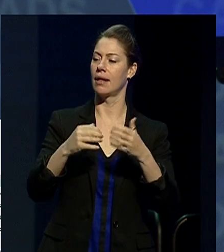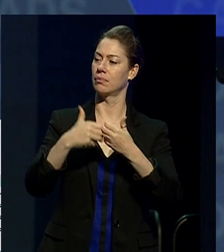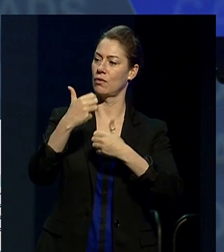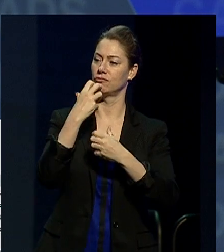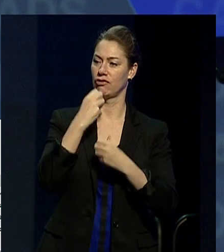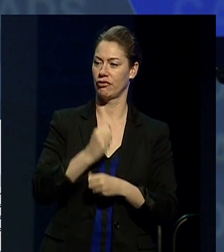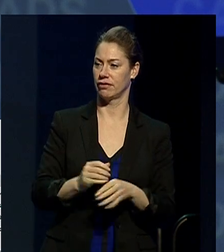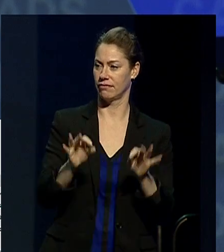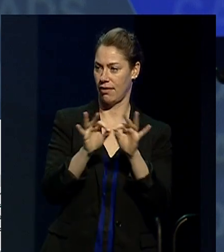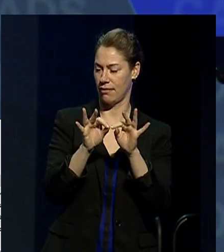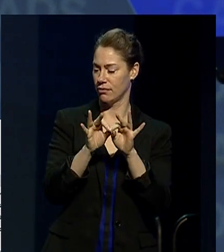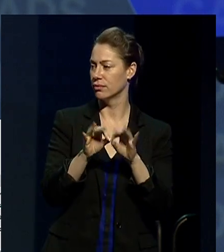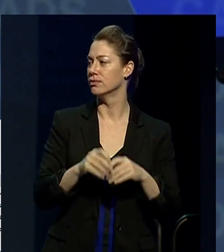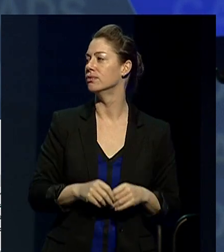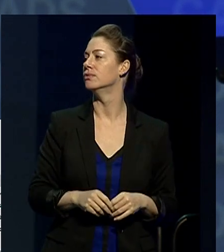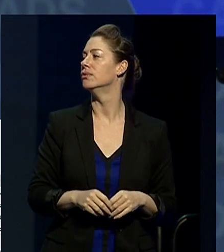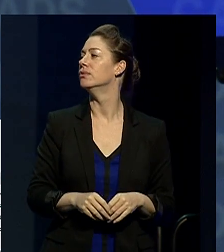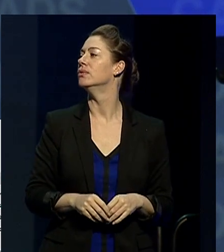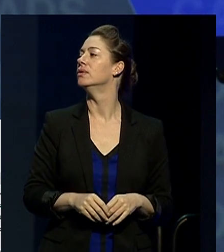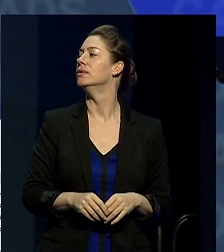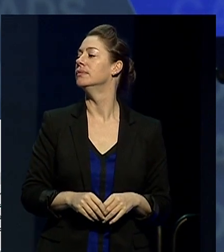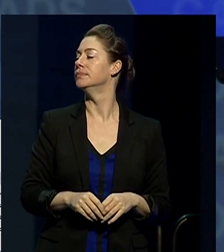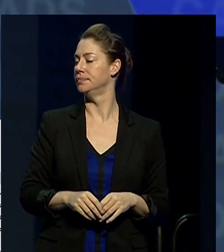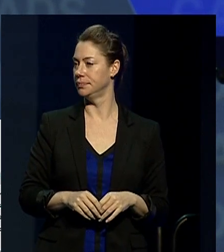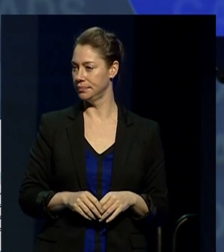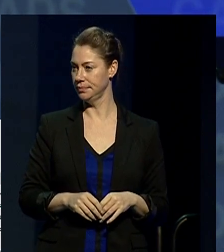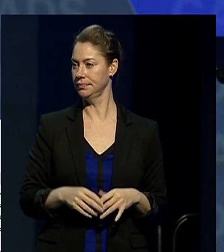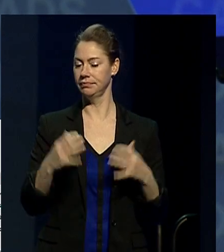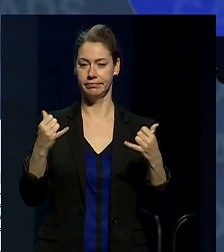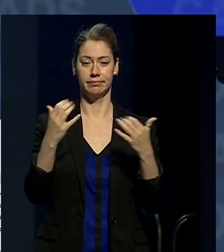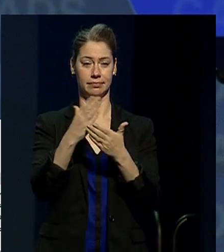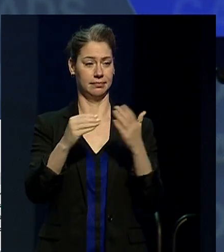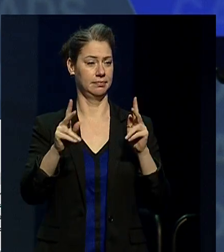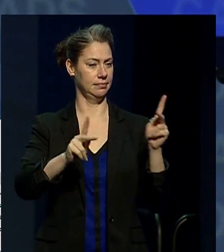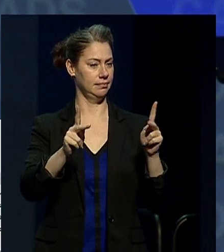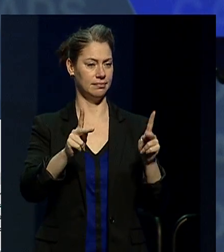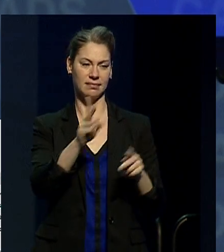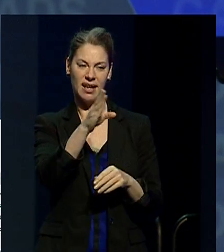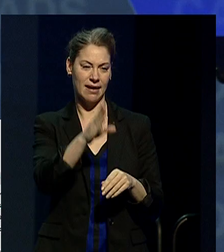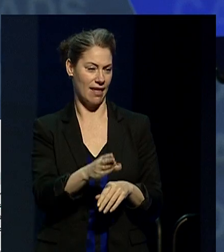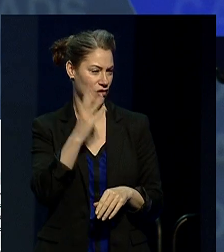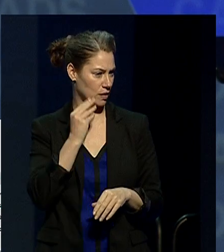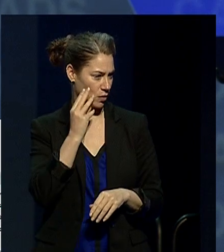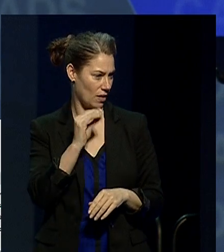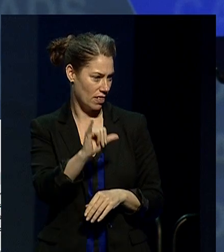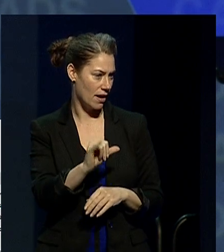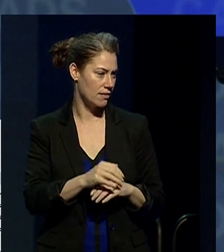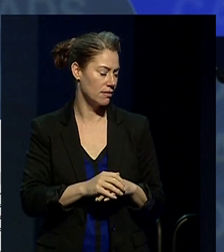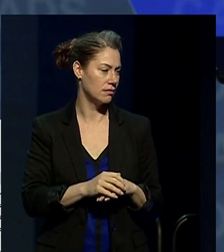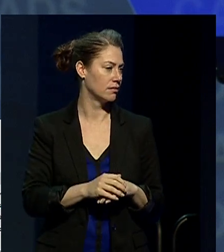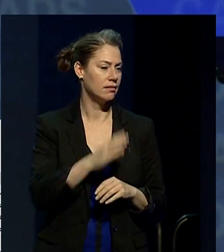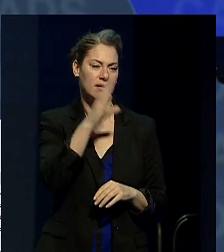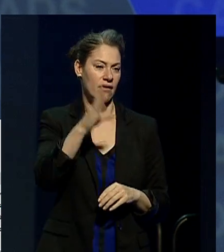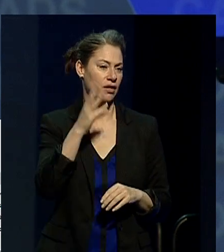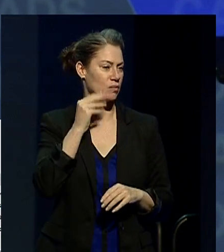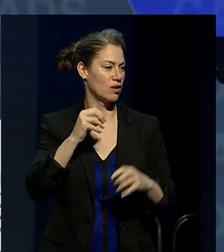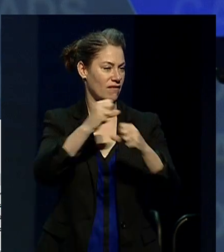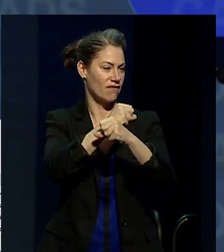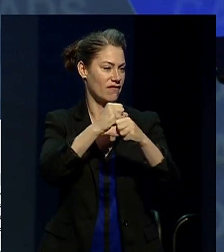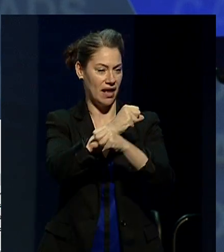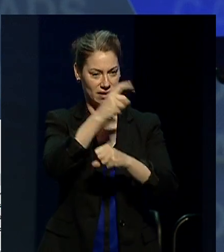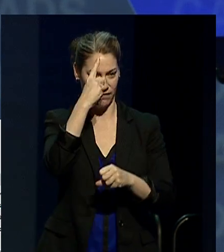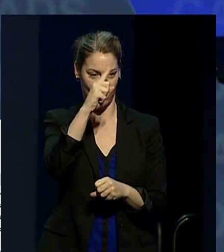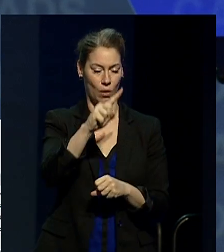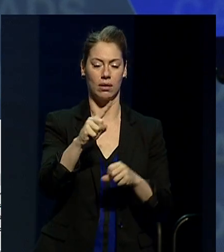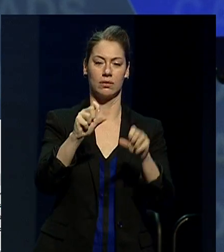values. Now, there are some who've never been in the trenches. They've never been in the fight for social